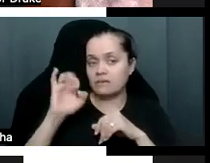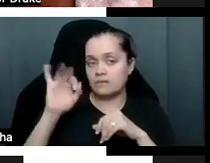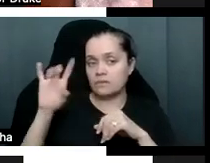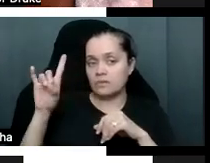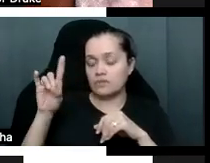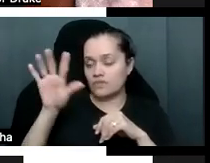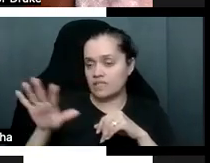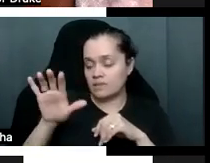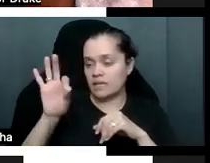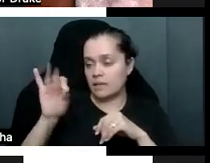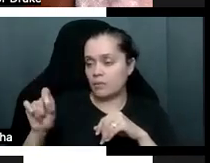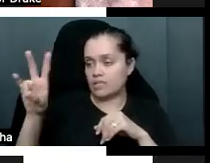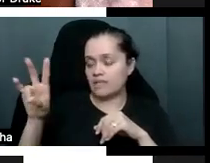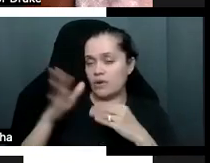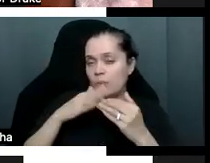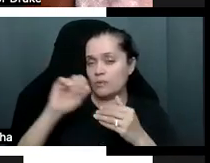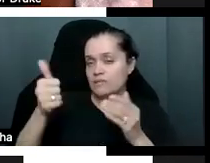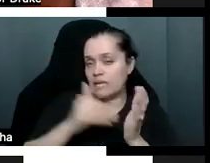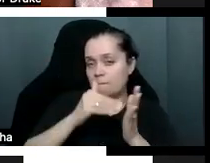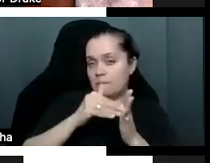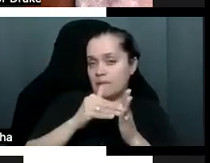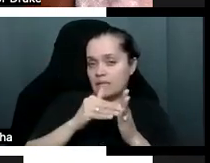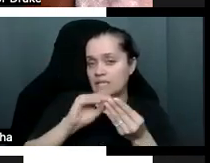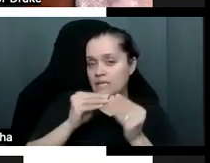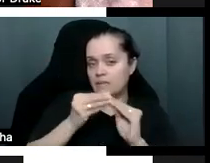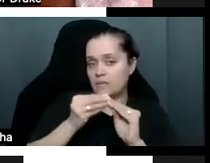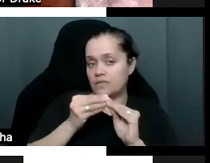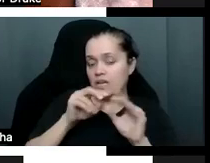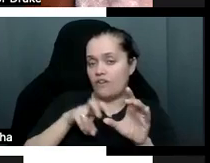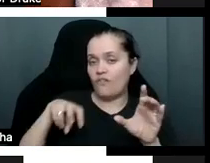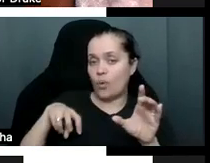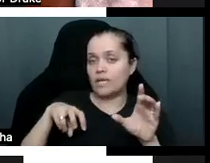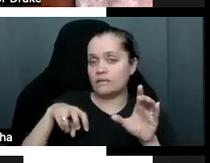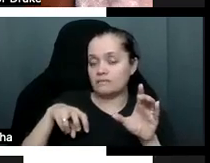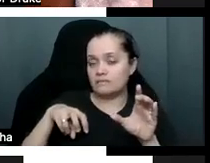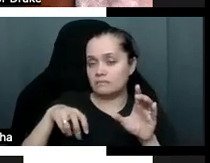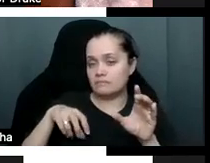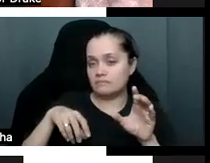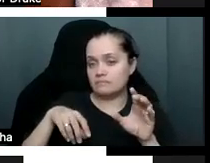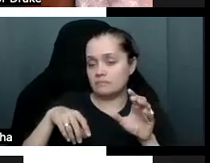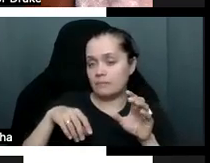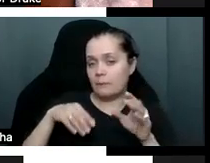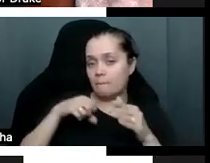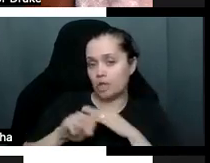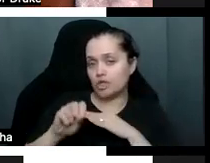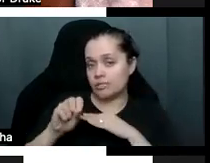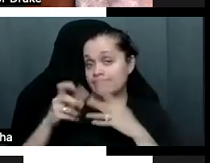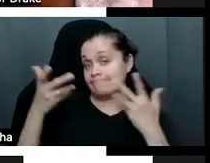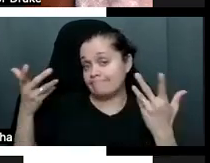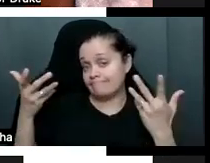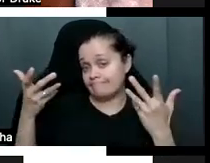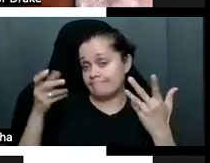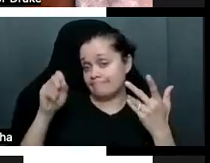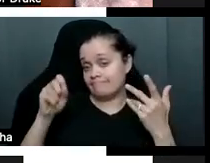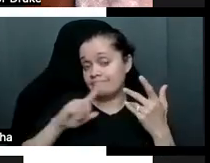at 9.7, or almost 10 million, what he calls avoided births. Right? Well, yeah, that's